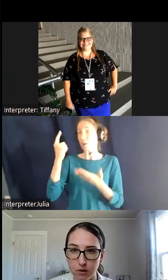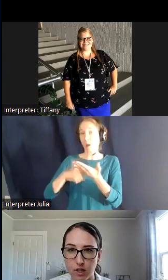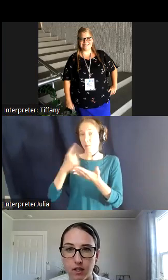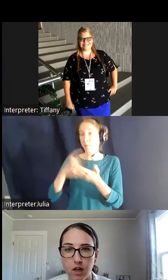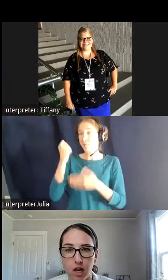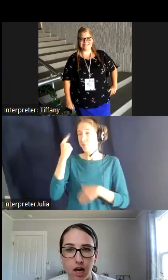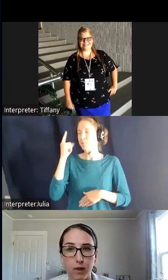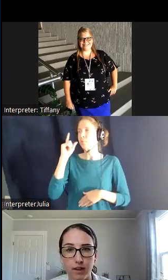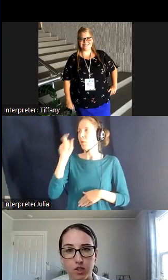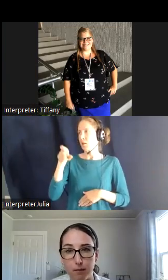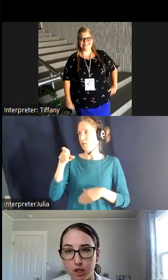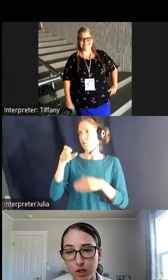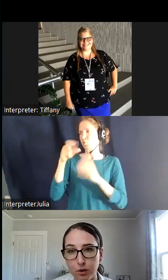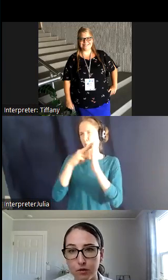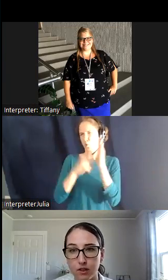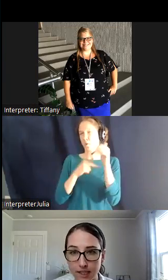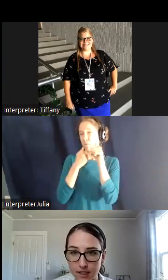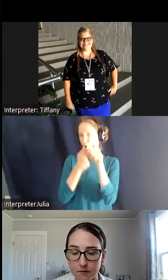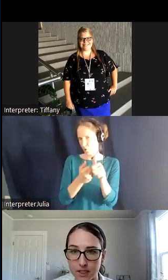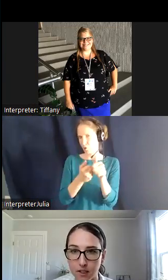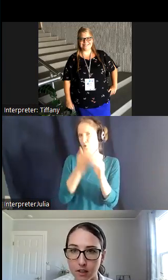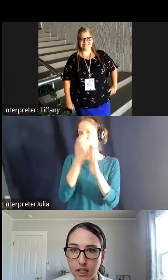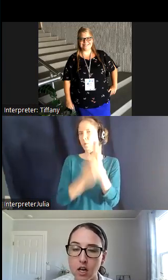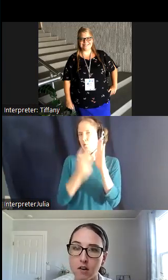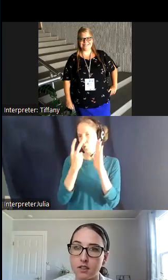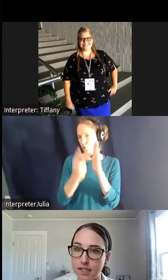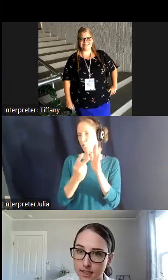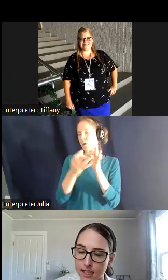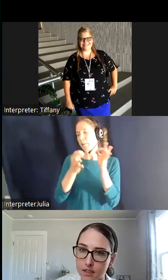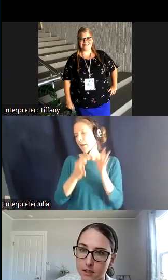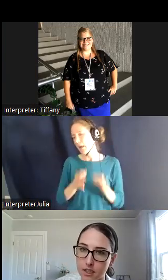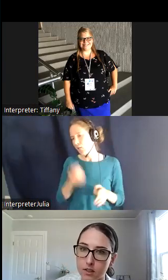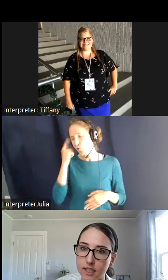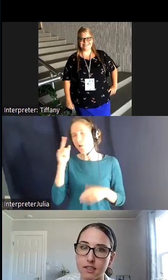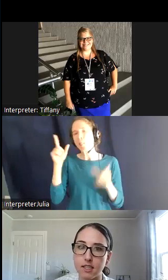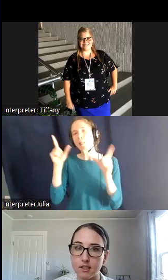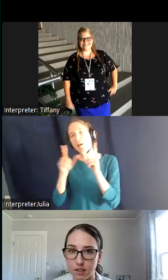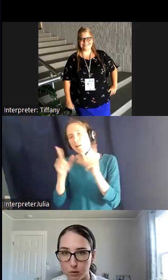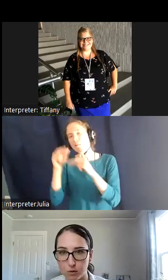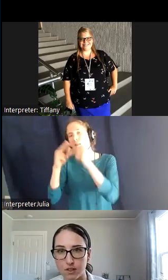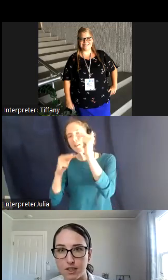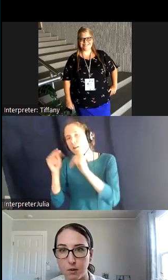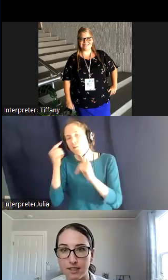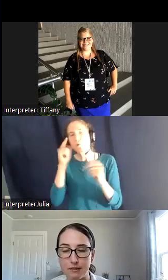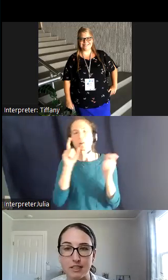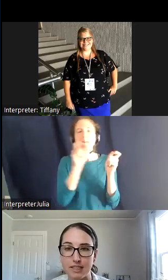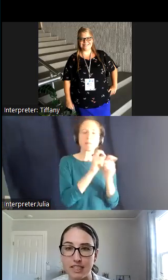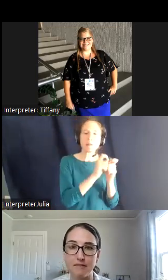and seclusion within Chapter 2 for licensed facilities, for designated facilities, extensive rules